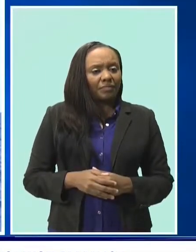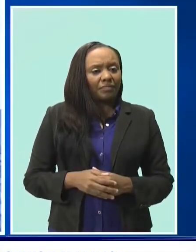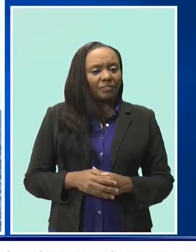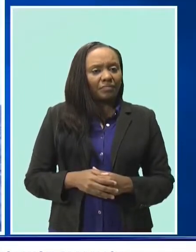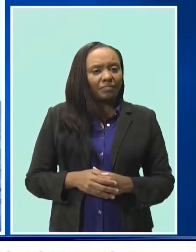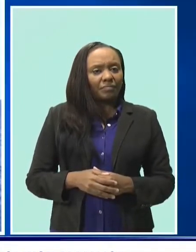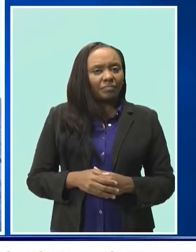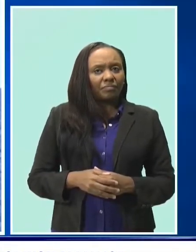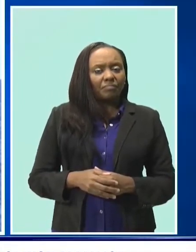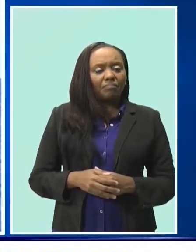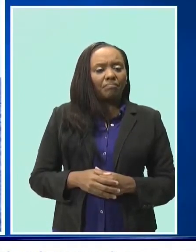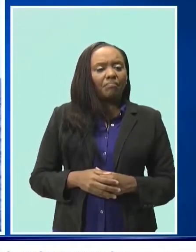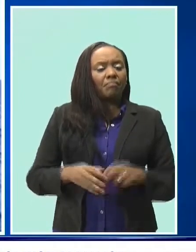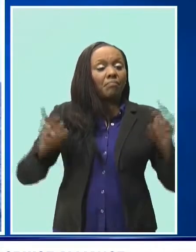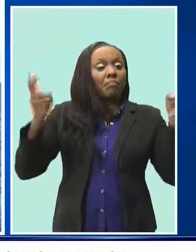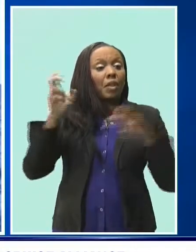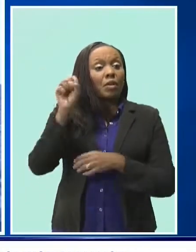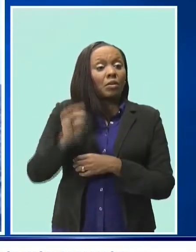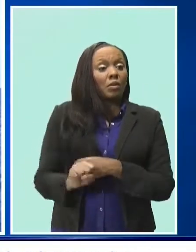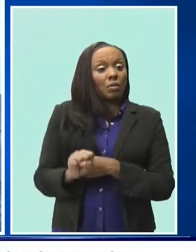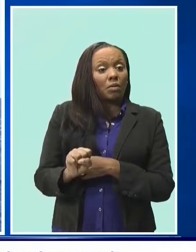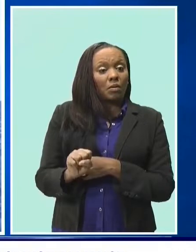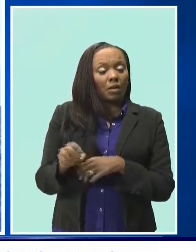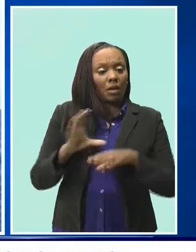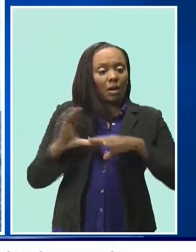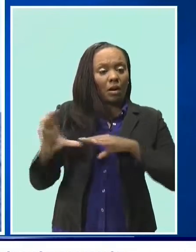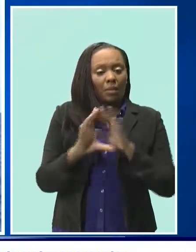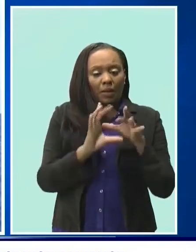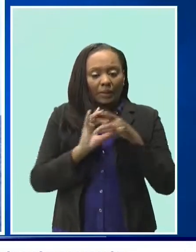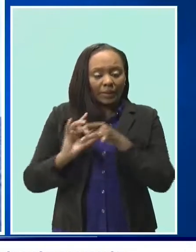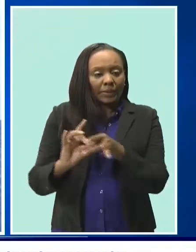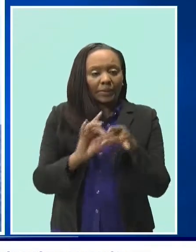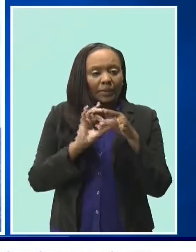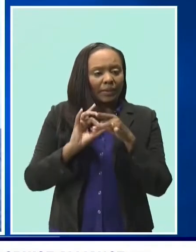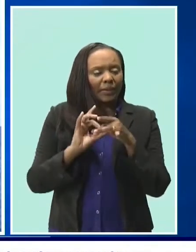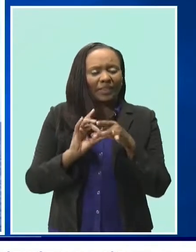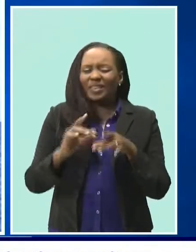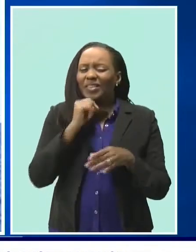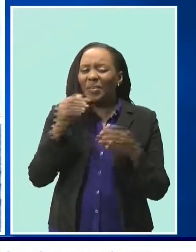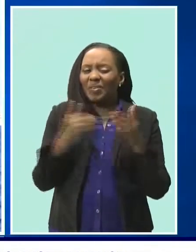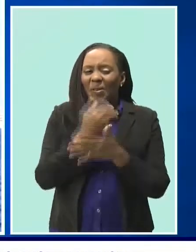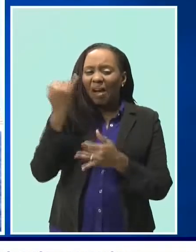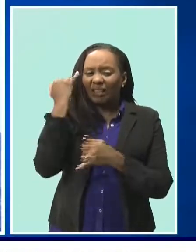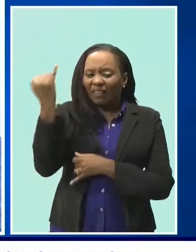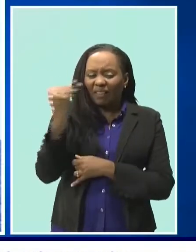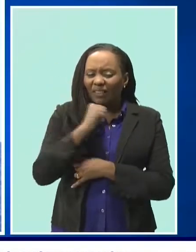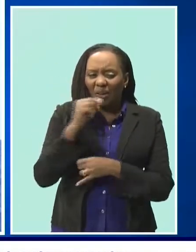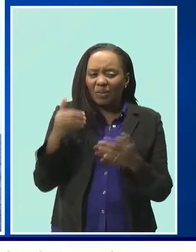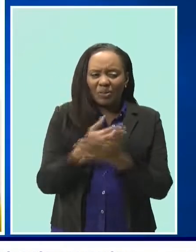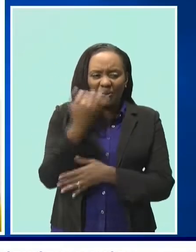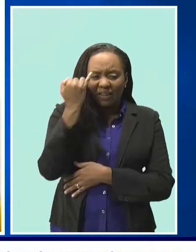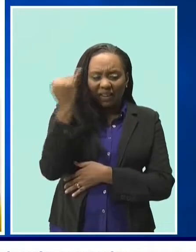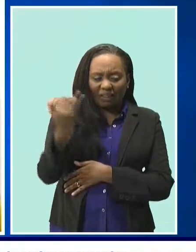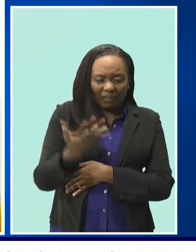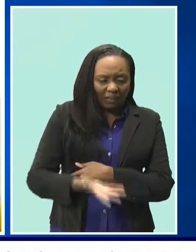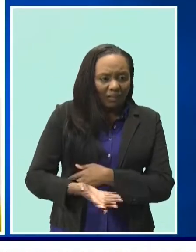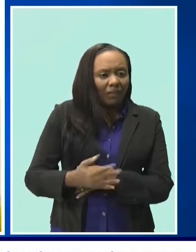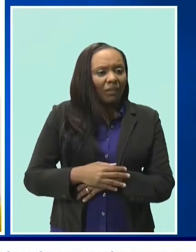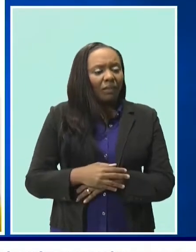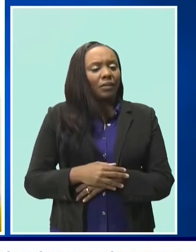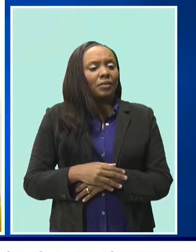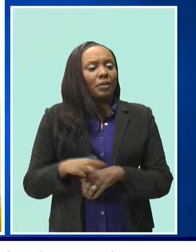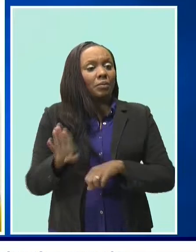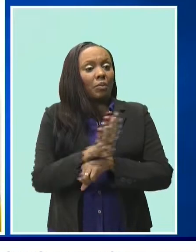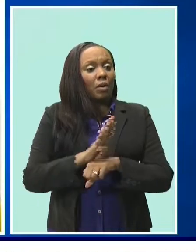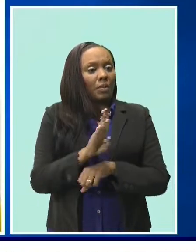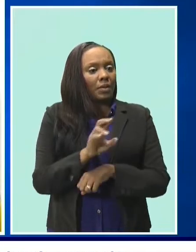The notion of a Southern Caribbean Cruise Alliance is not new, according to Tourism and International Transport Minister Carrie Simmons,